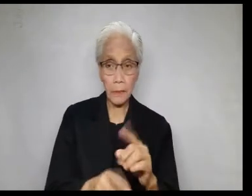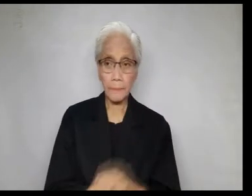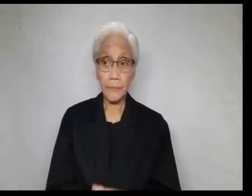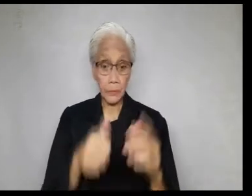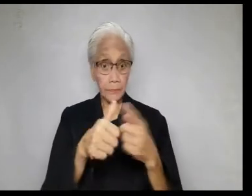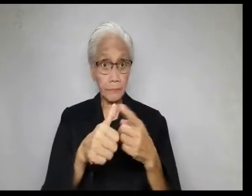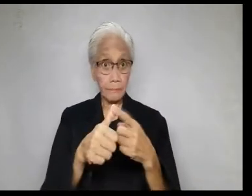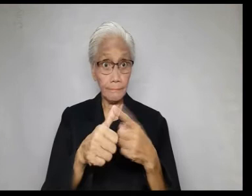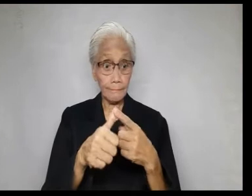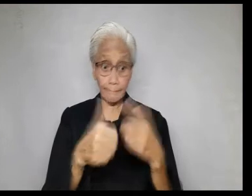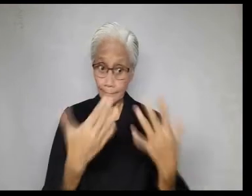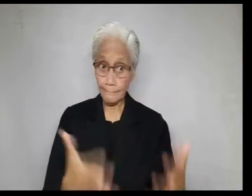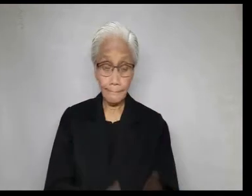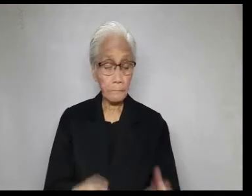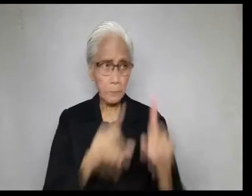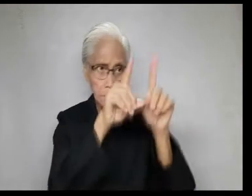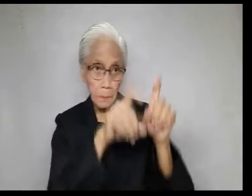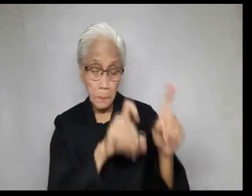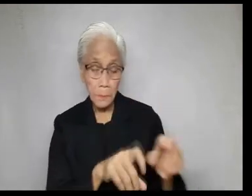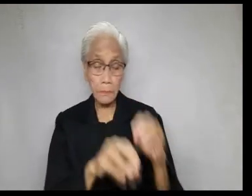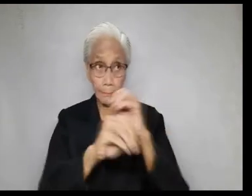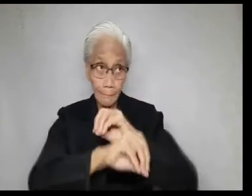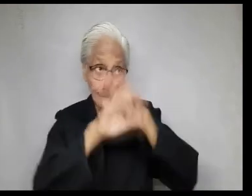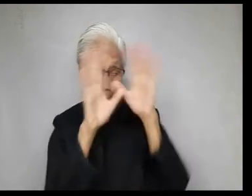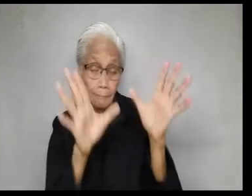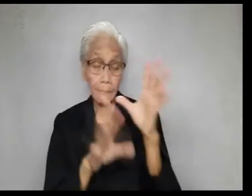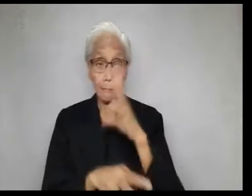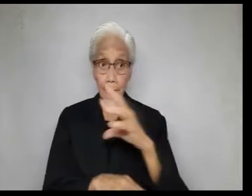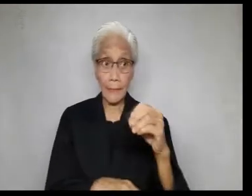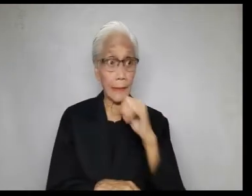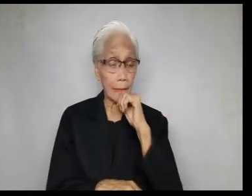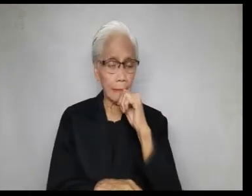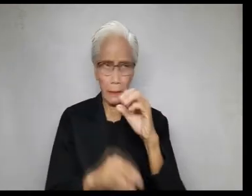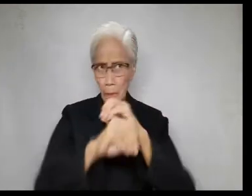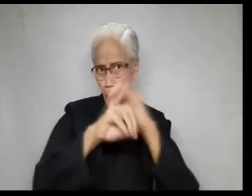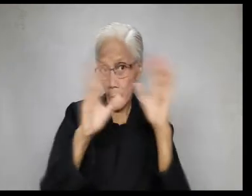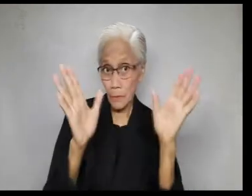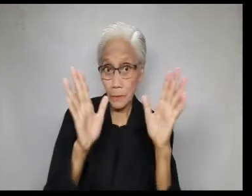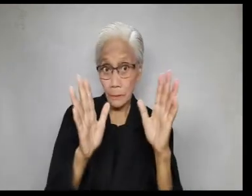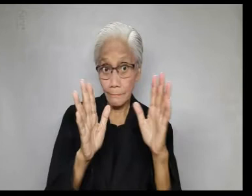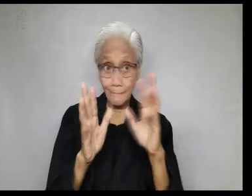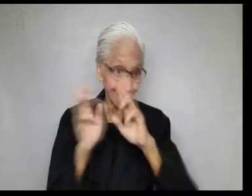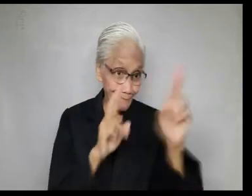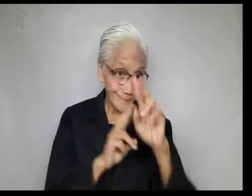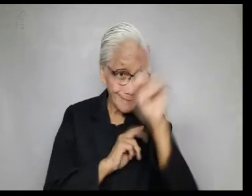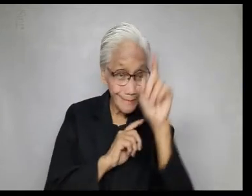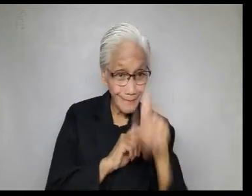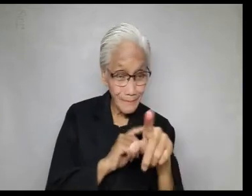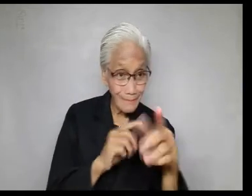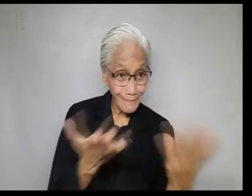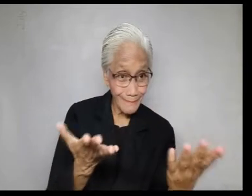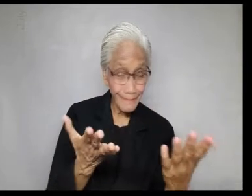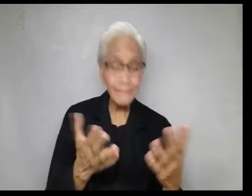So first, we start by stating the obvious and the not-so-obvious lessons respectively. Are we ready? Let's go!